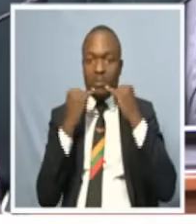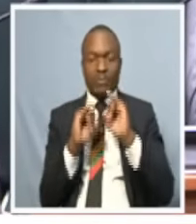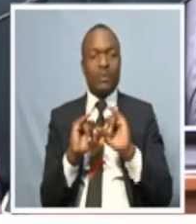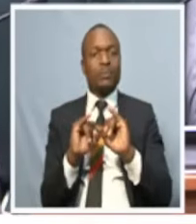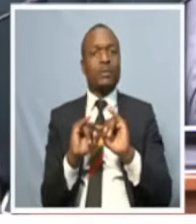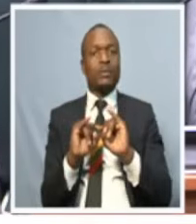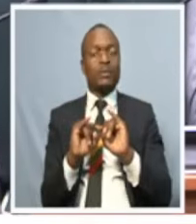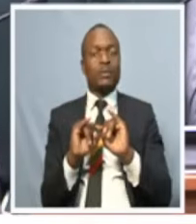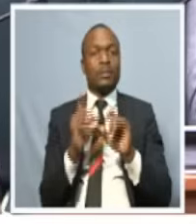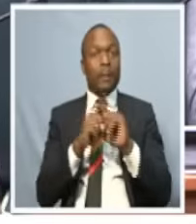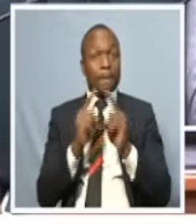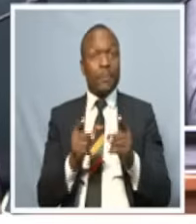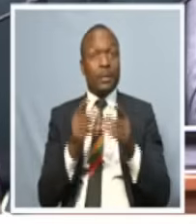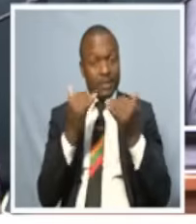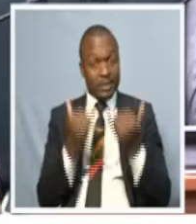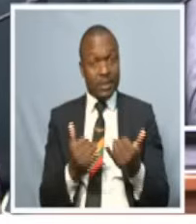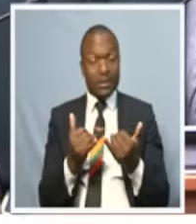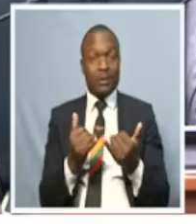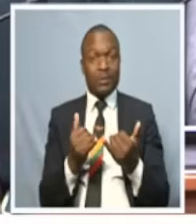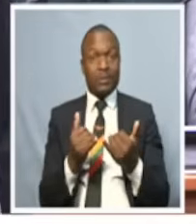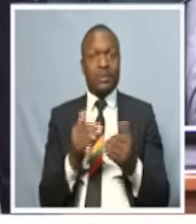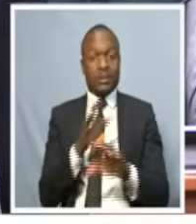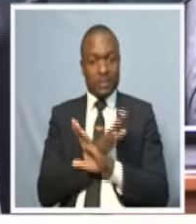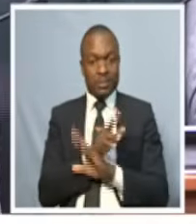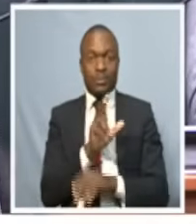that the Zambia Police Service used the database.